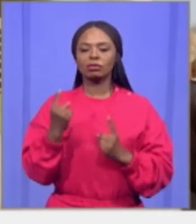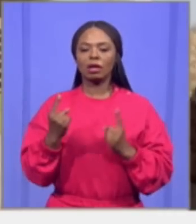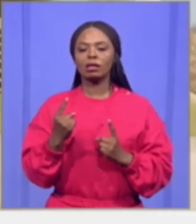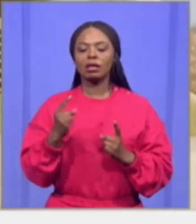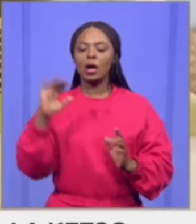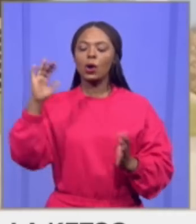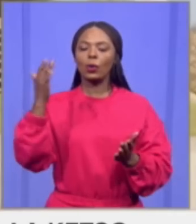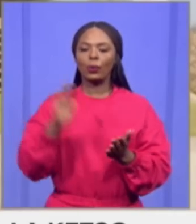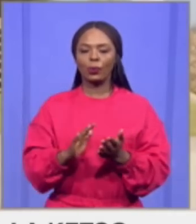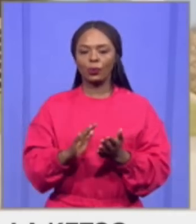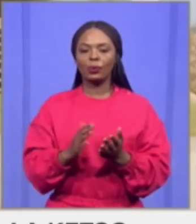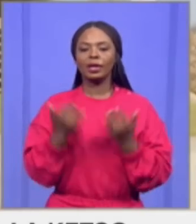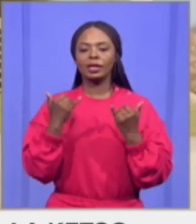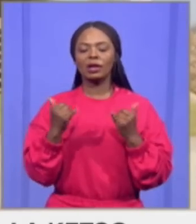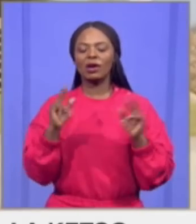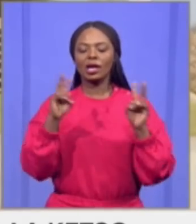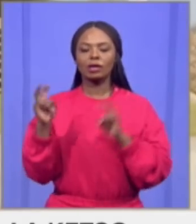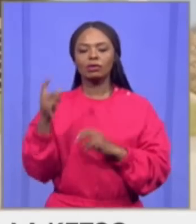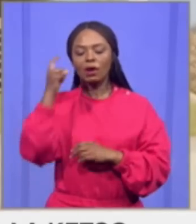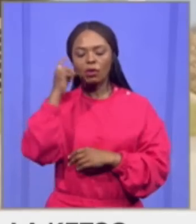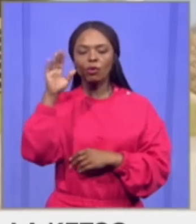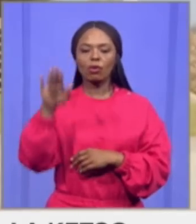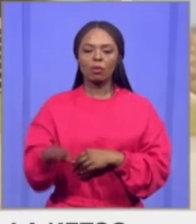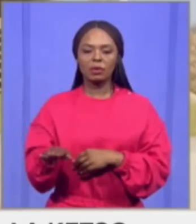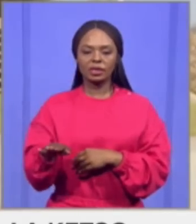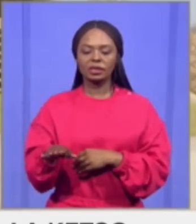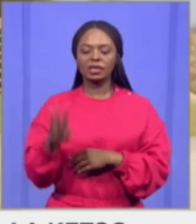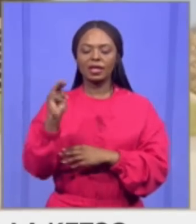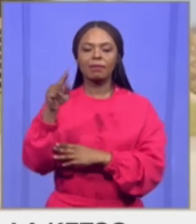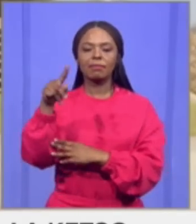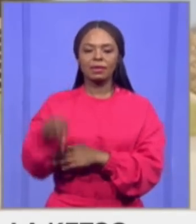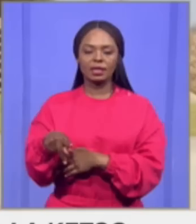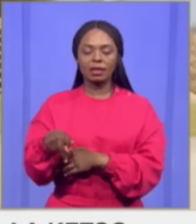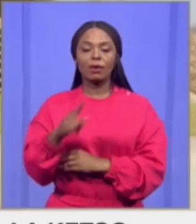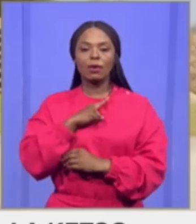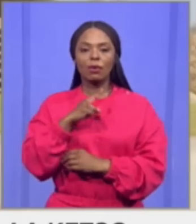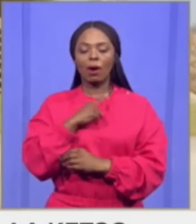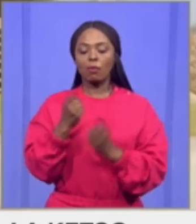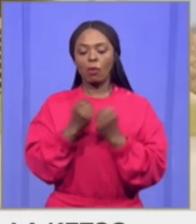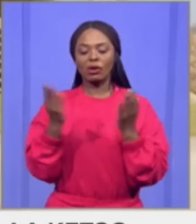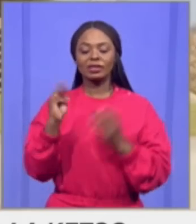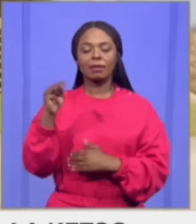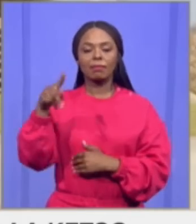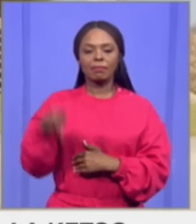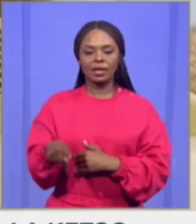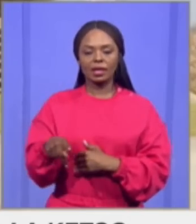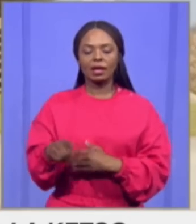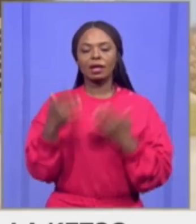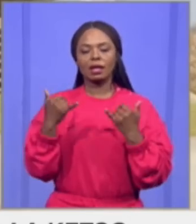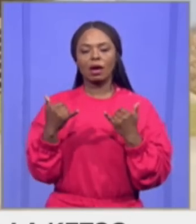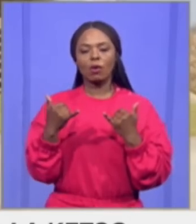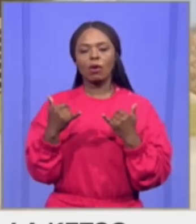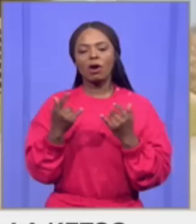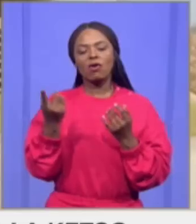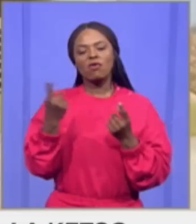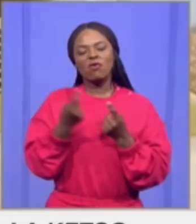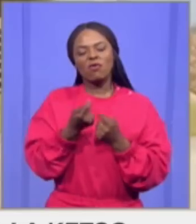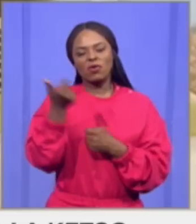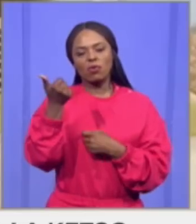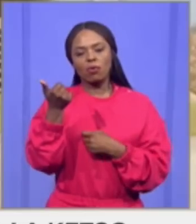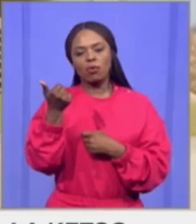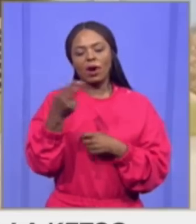yang matsapa a accommodation ya di MPLs because ya ka re bua yana re na le di MPLs se few tse di leng